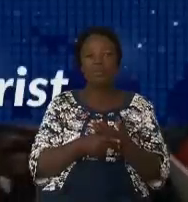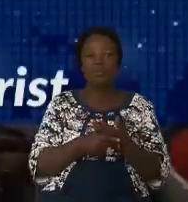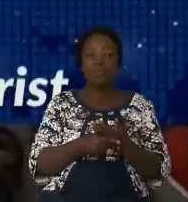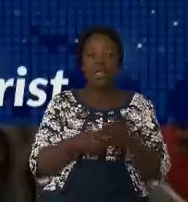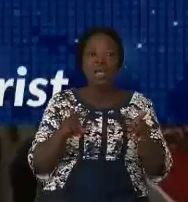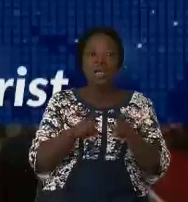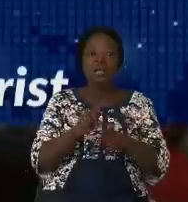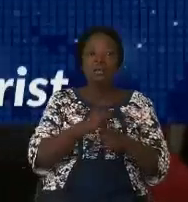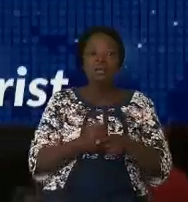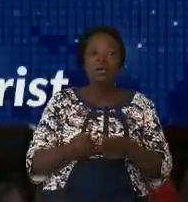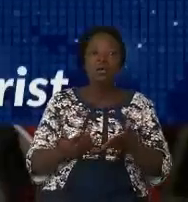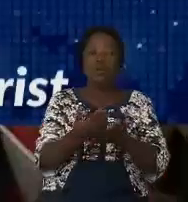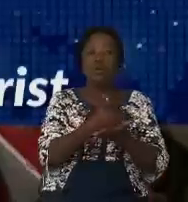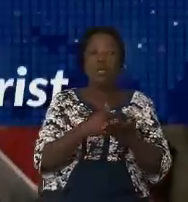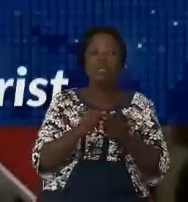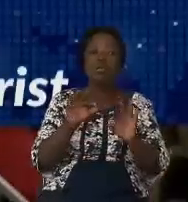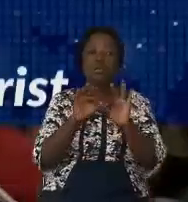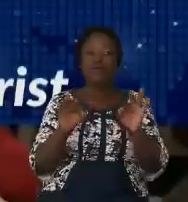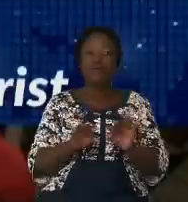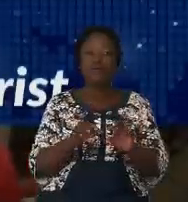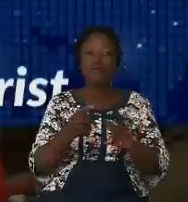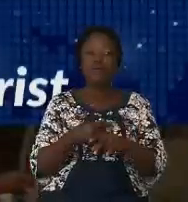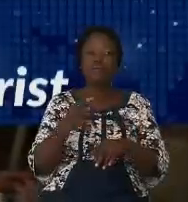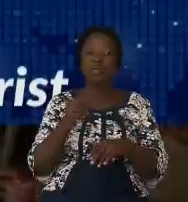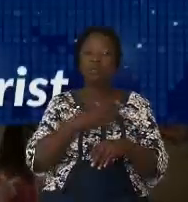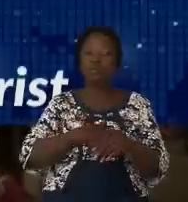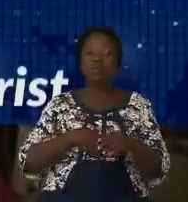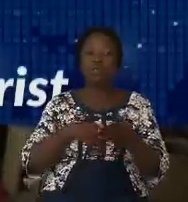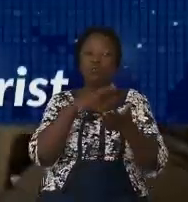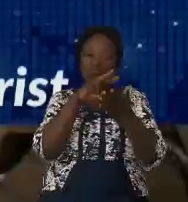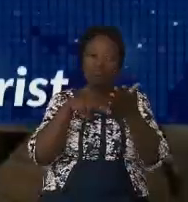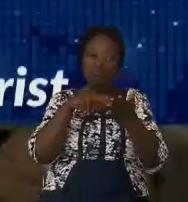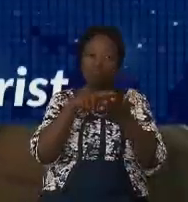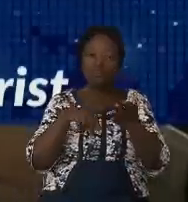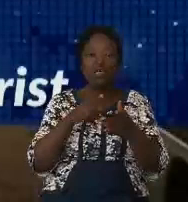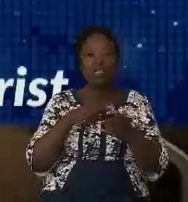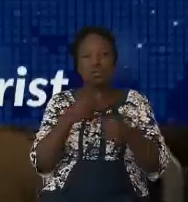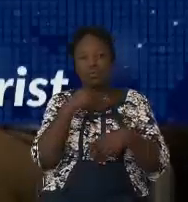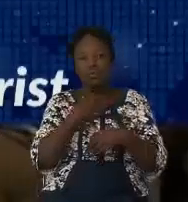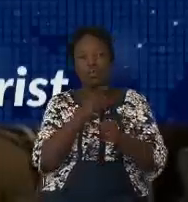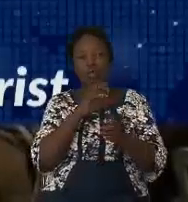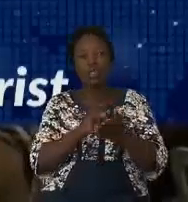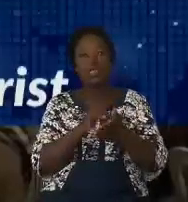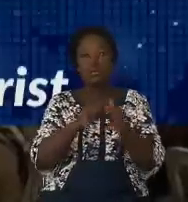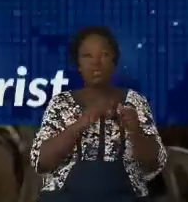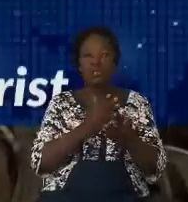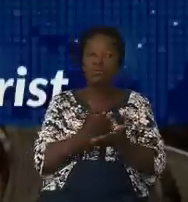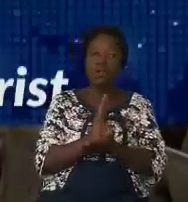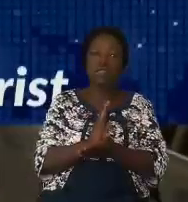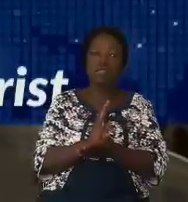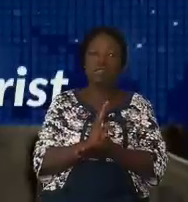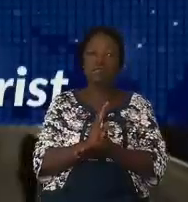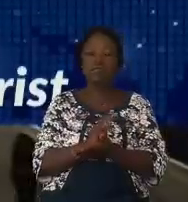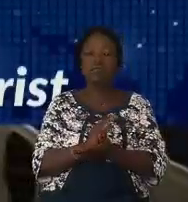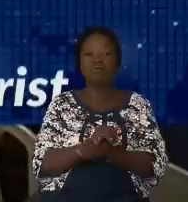them, and as you are collecting the slips, please check up to be sure all the needed details have been